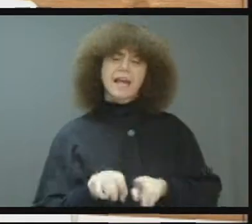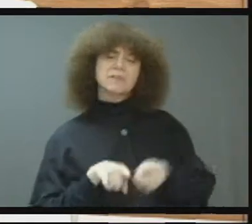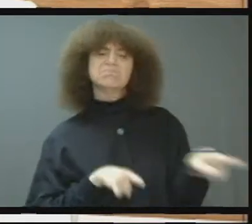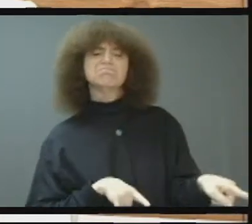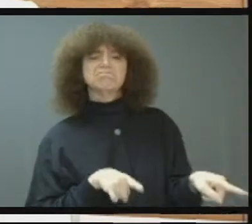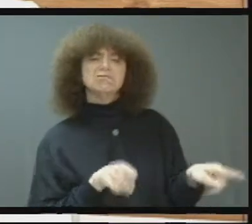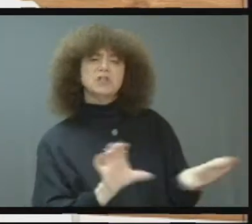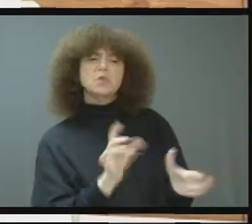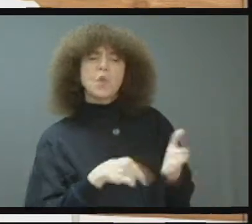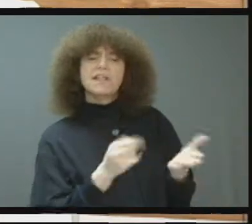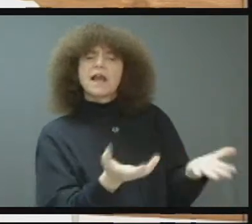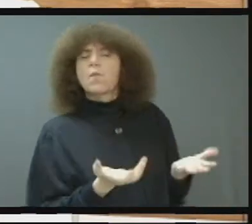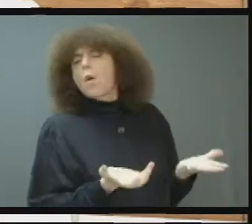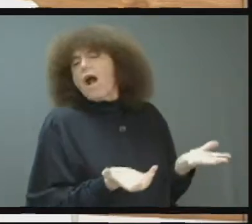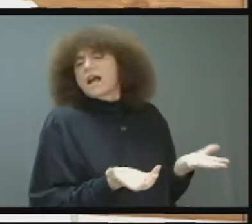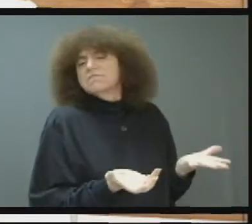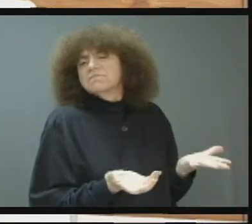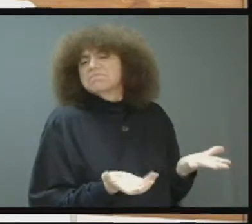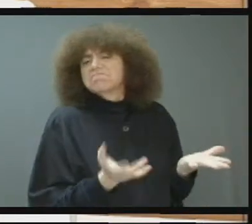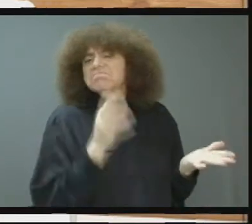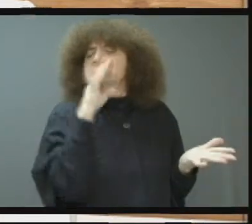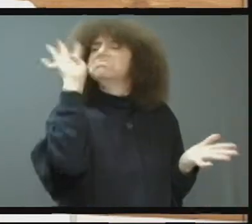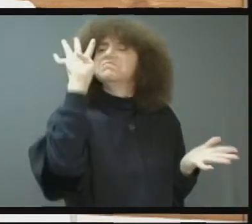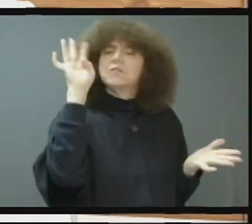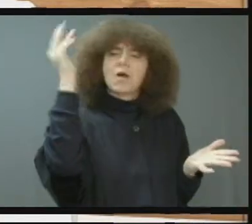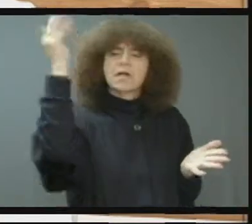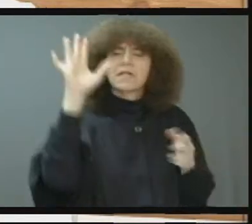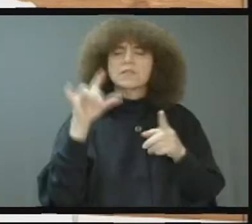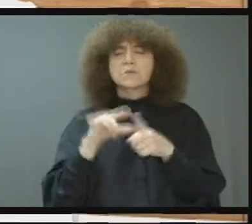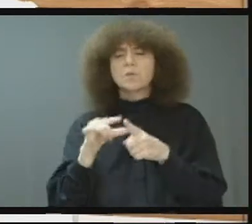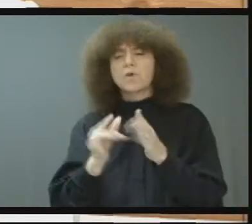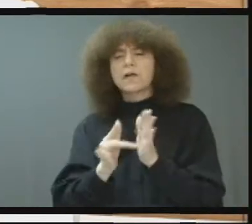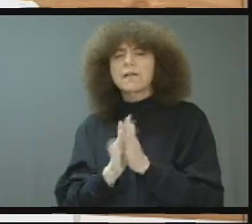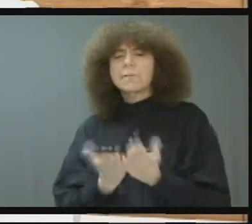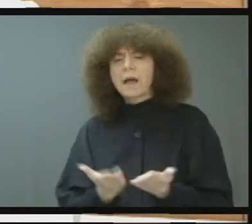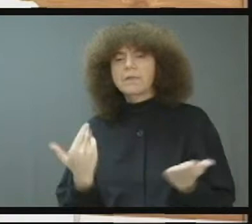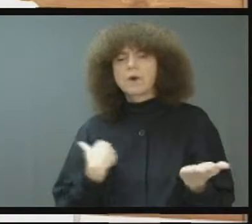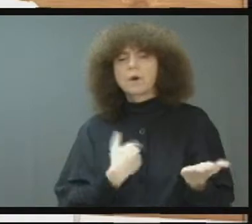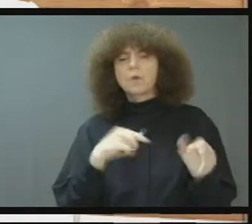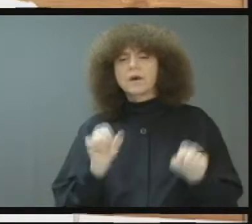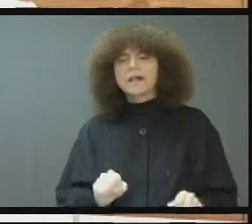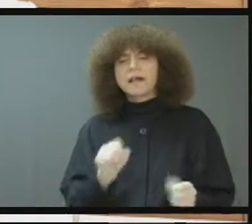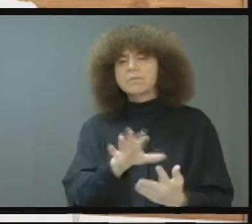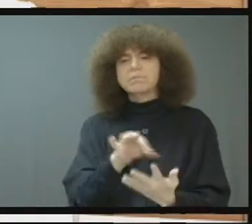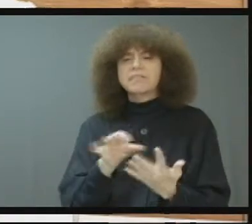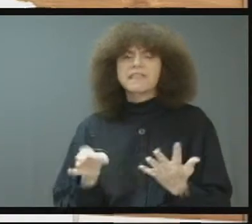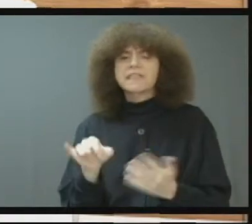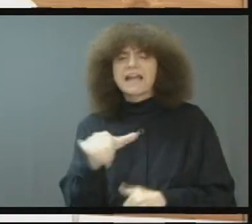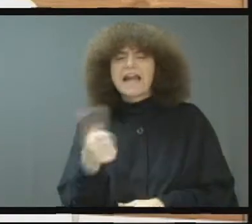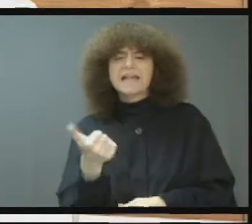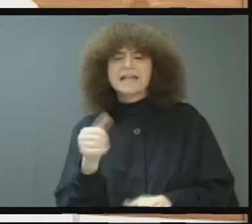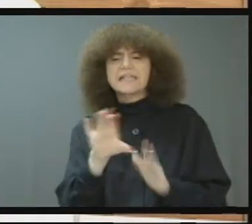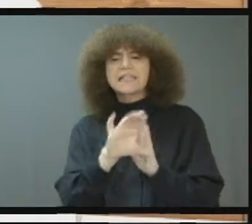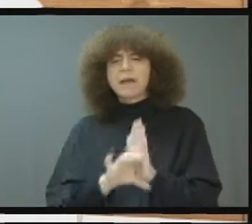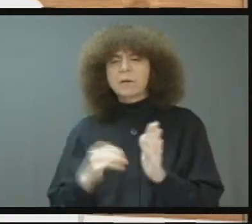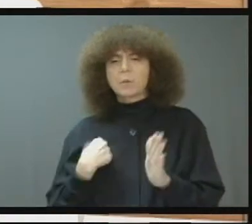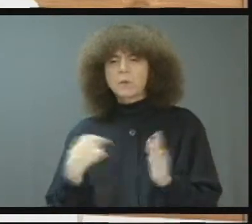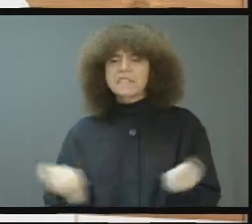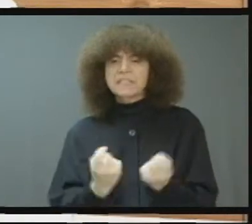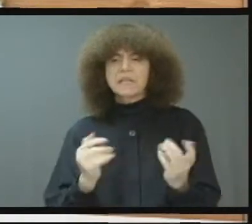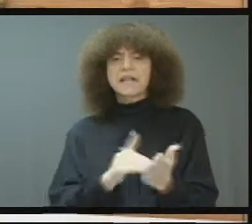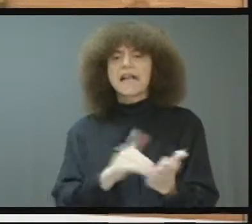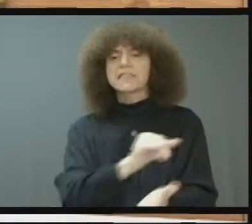don't listen at all to what God has to say in his word, in the Bible. We could pick any of the commandments. We sin against all of